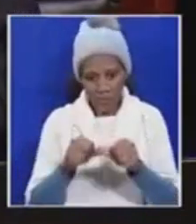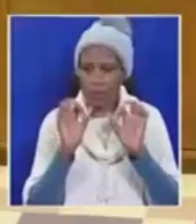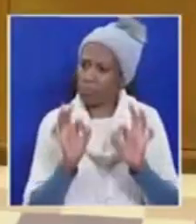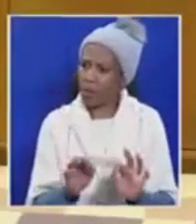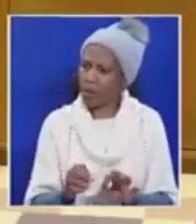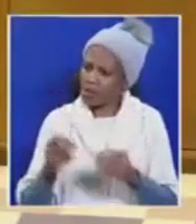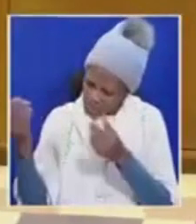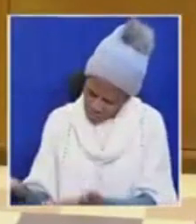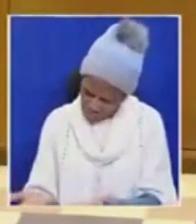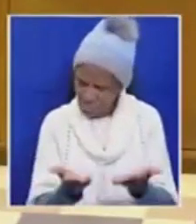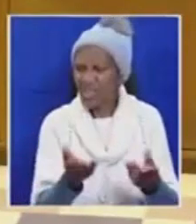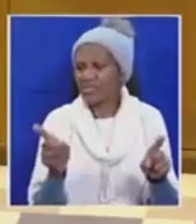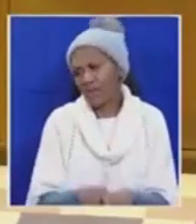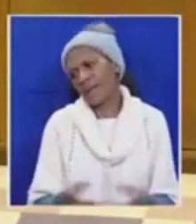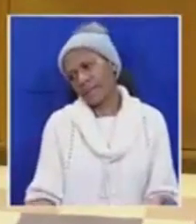Member.